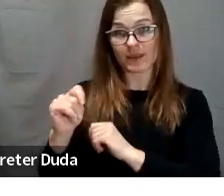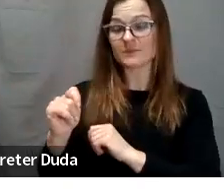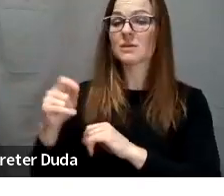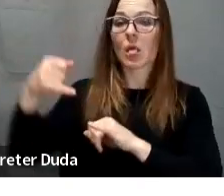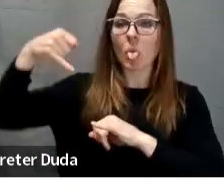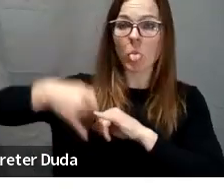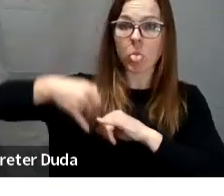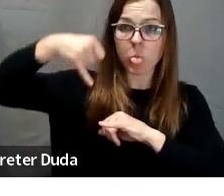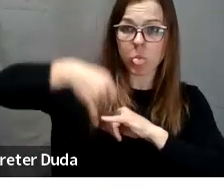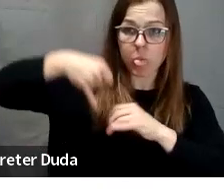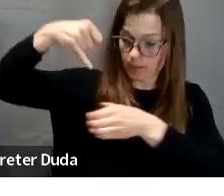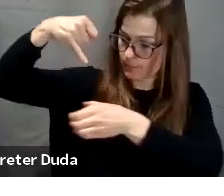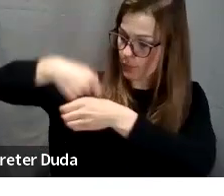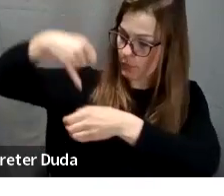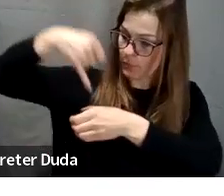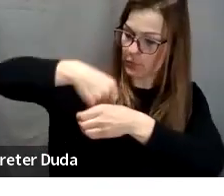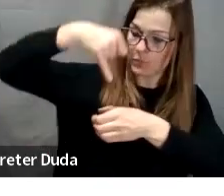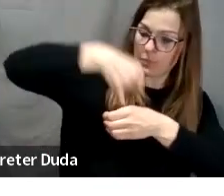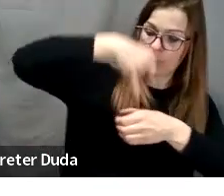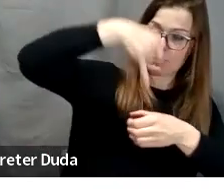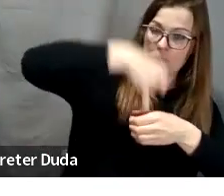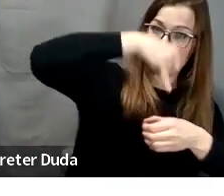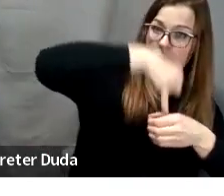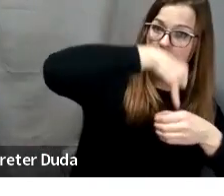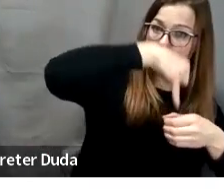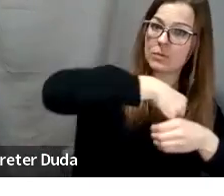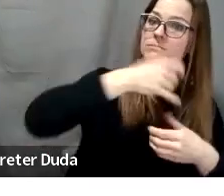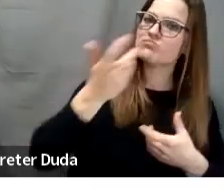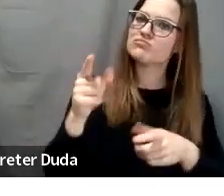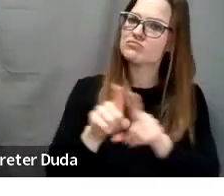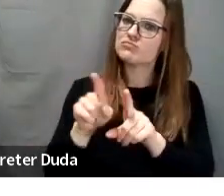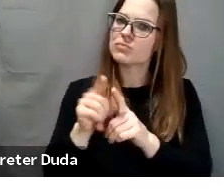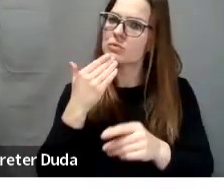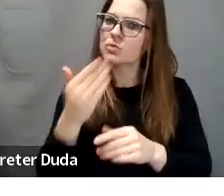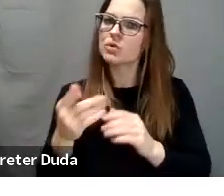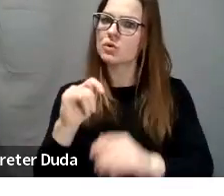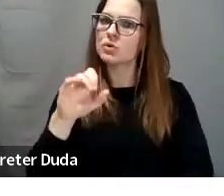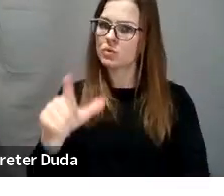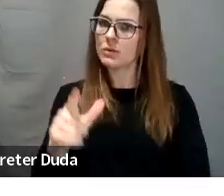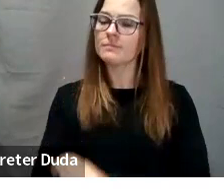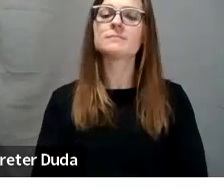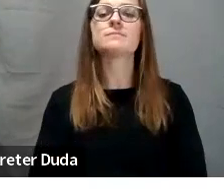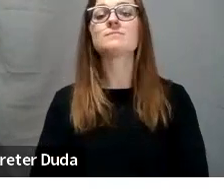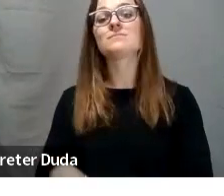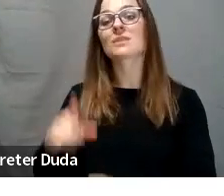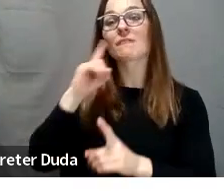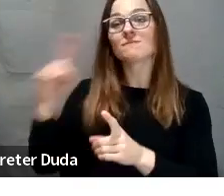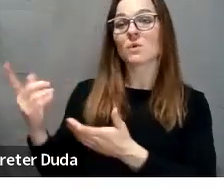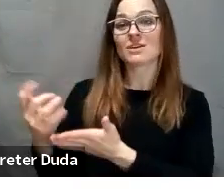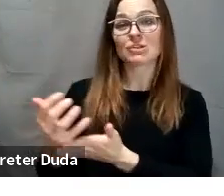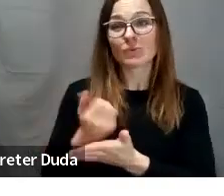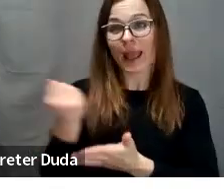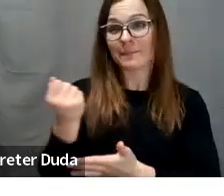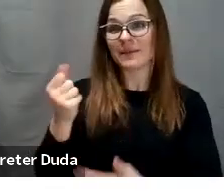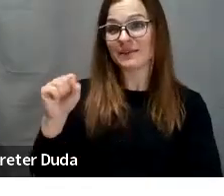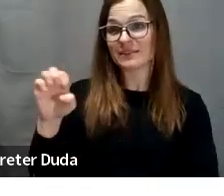So that is another good tool to indicate on the placement of seeds. And then for grabbing seeds,